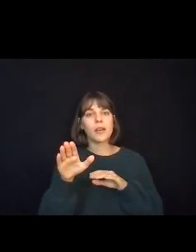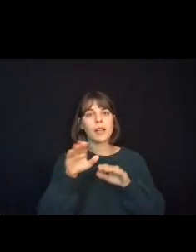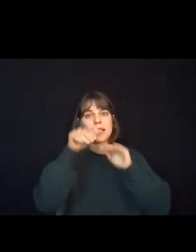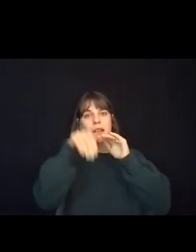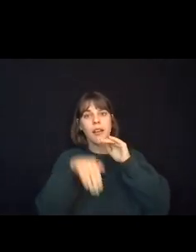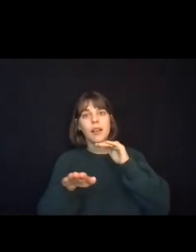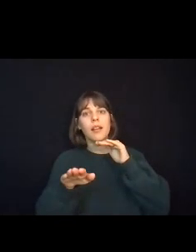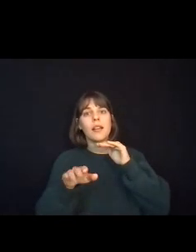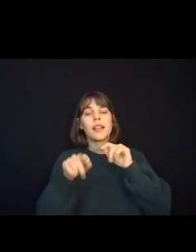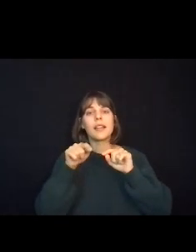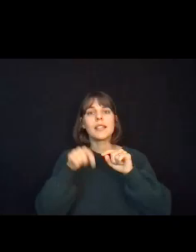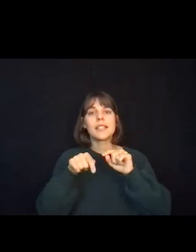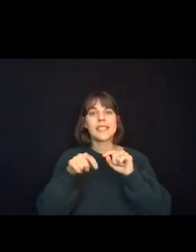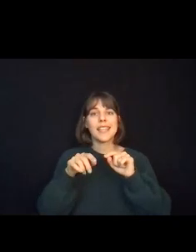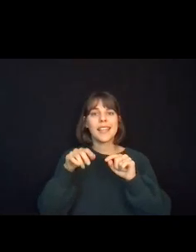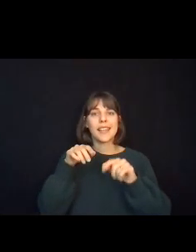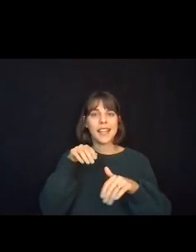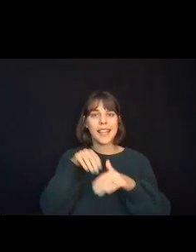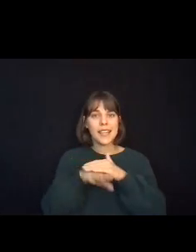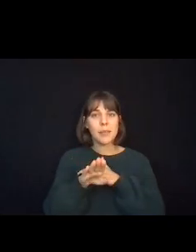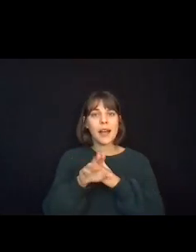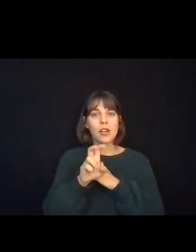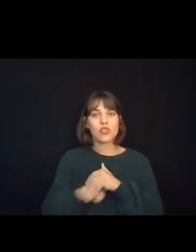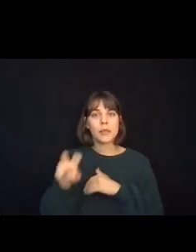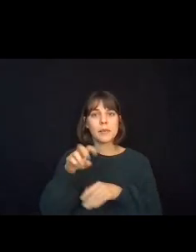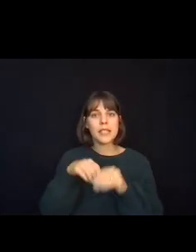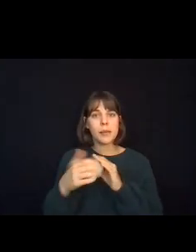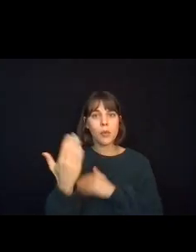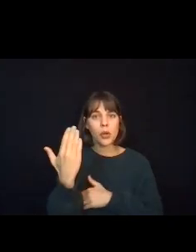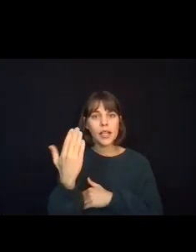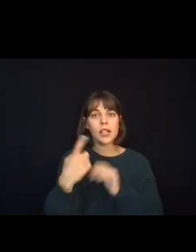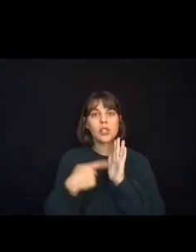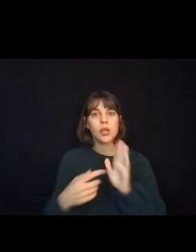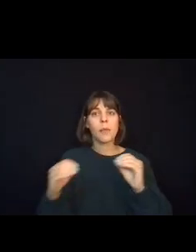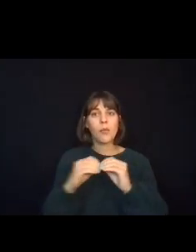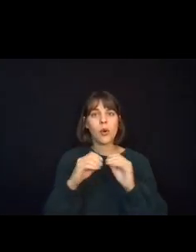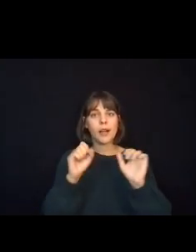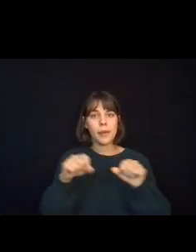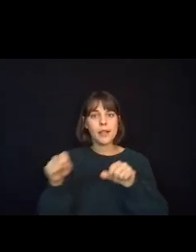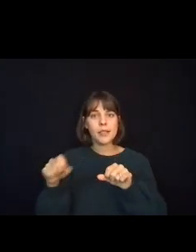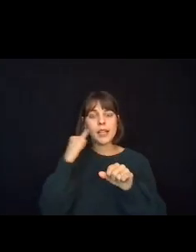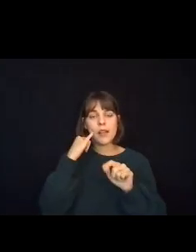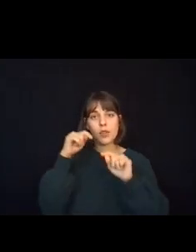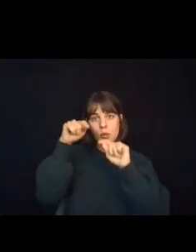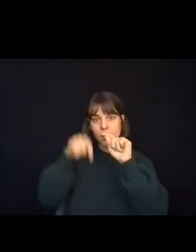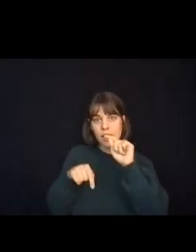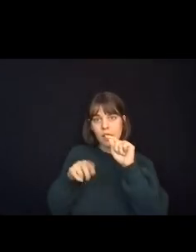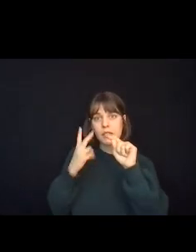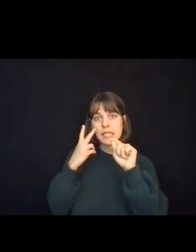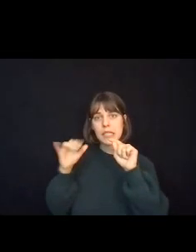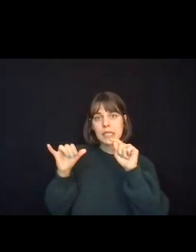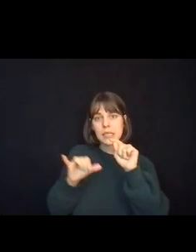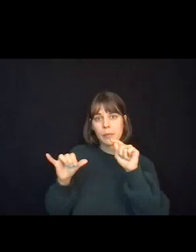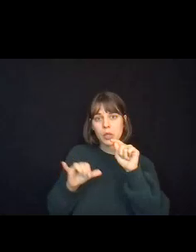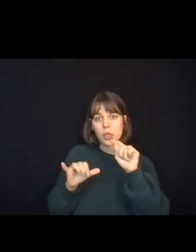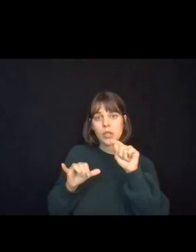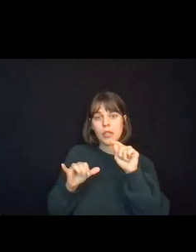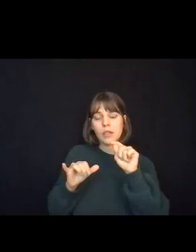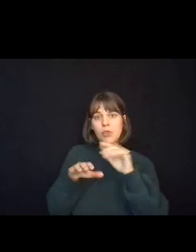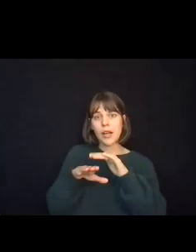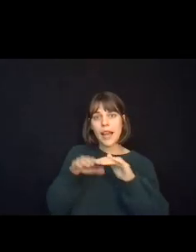the inbound trips in the morning, showing higher capacity. If you scroll down, you would see a similar thing on the